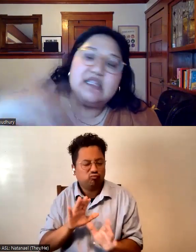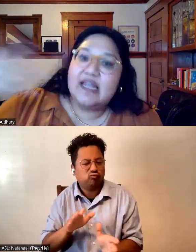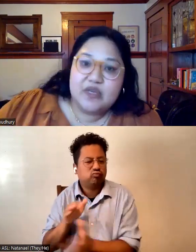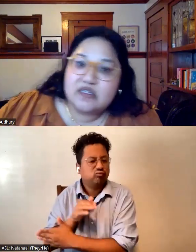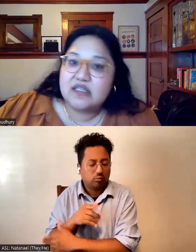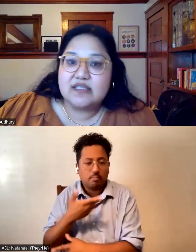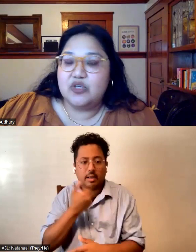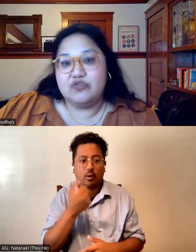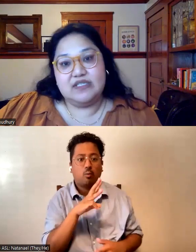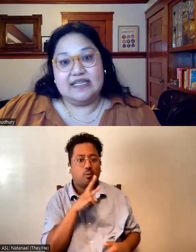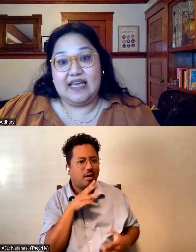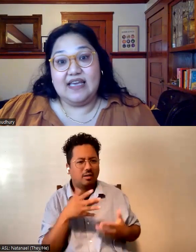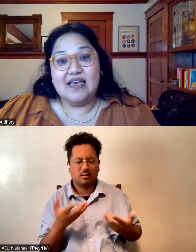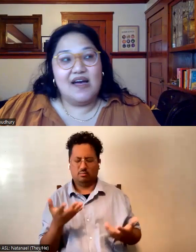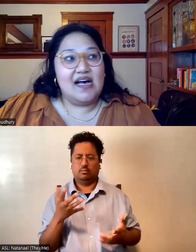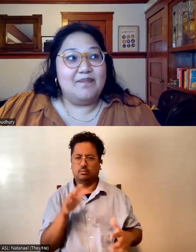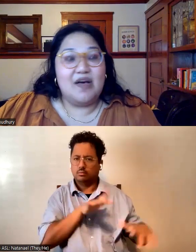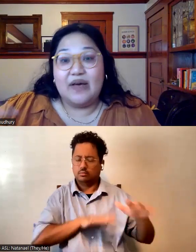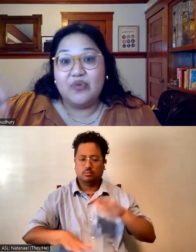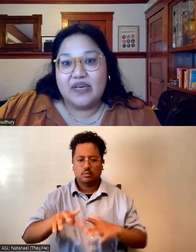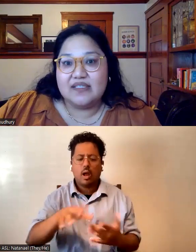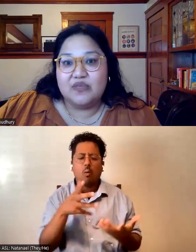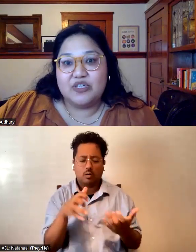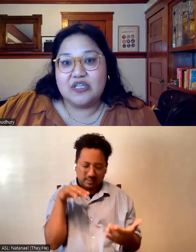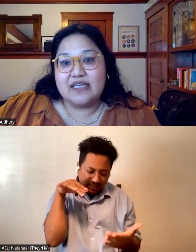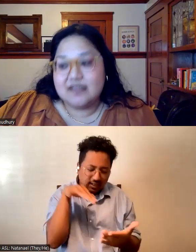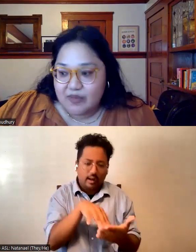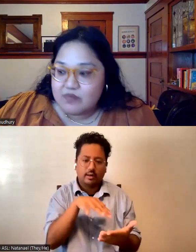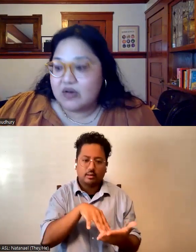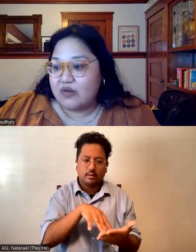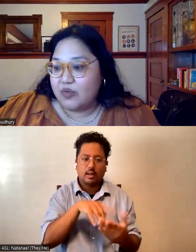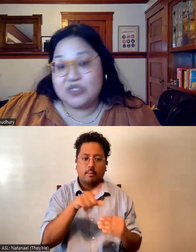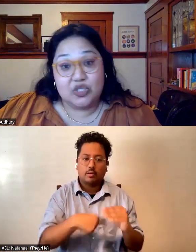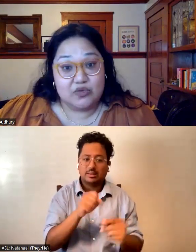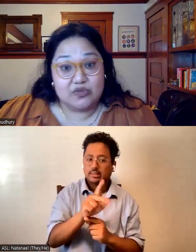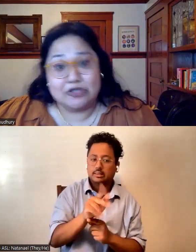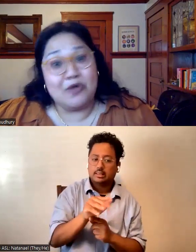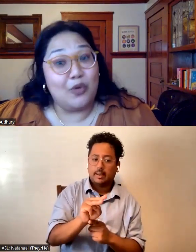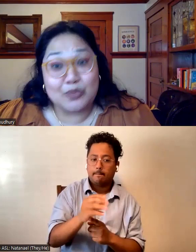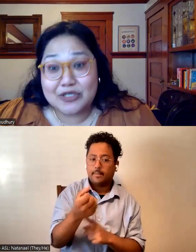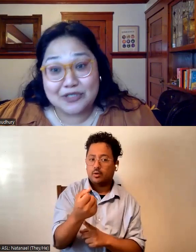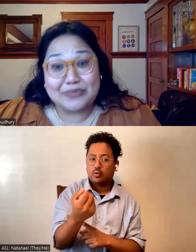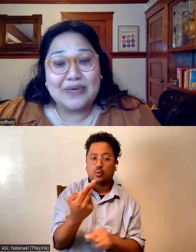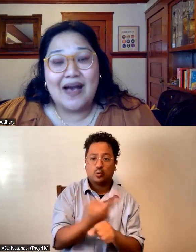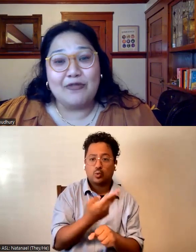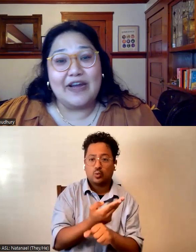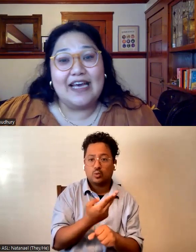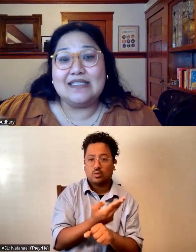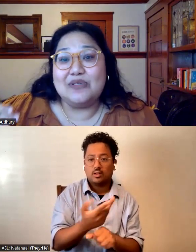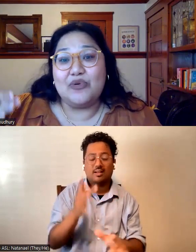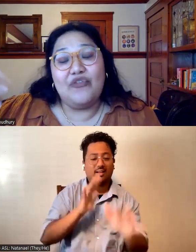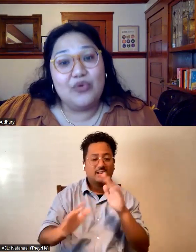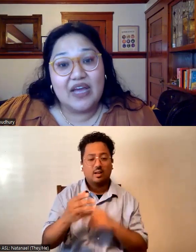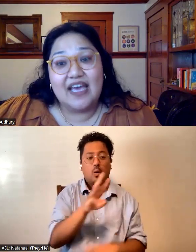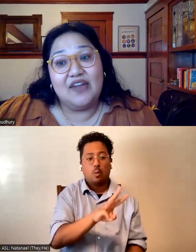And it led me onto this huge study about the ways in which like skimmed milk was used during World War II, right, as